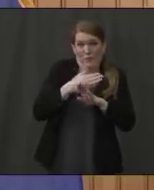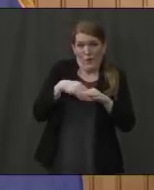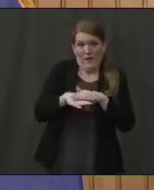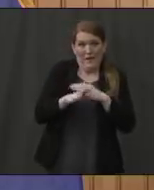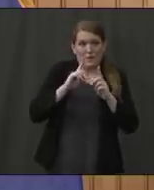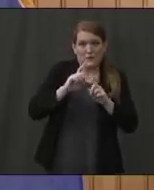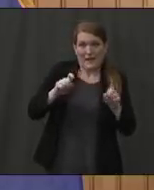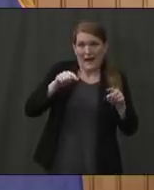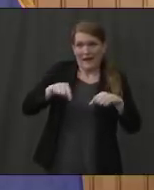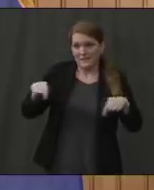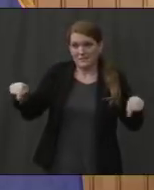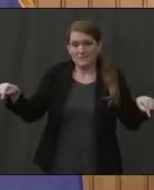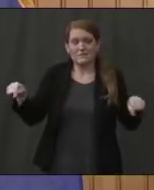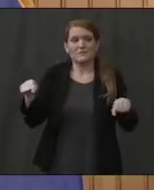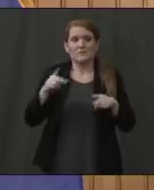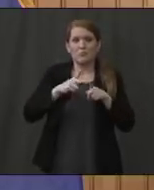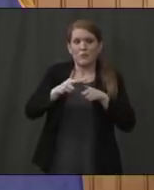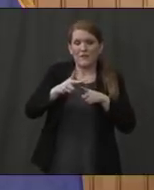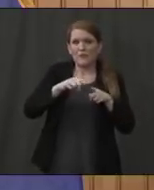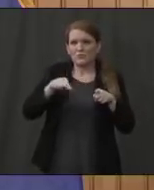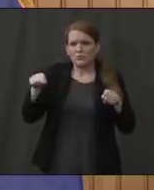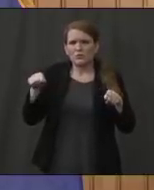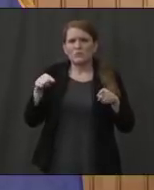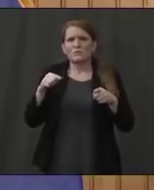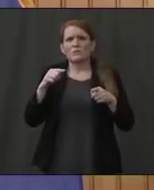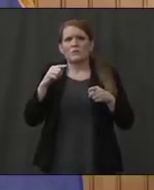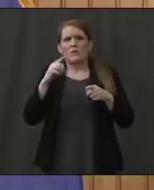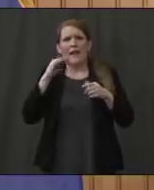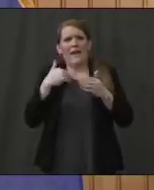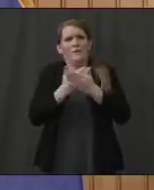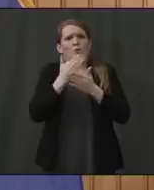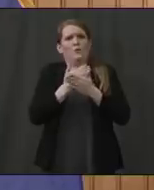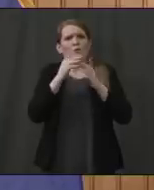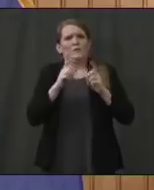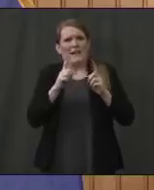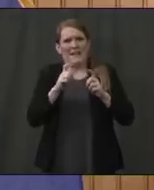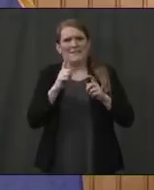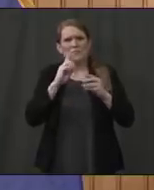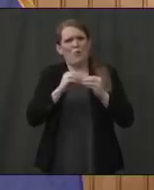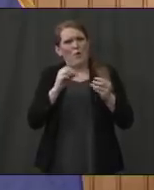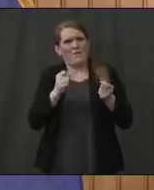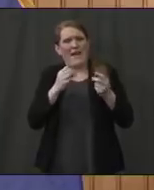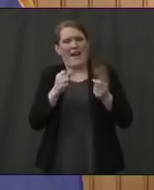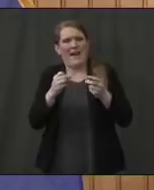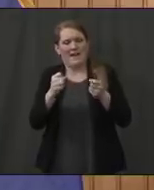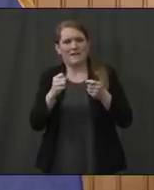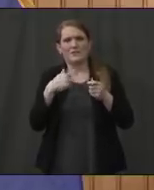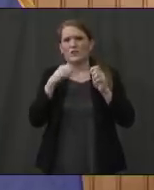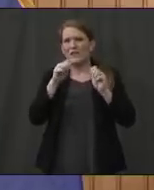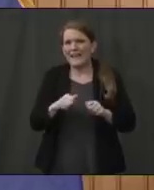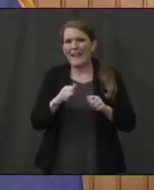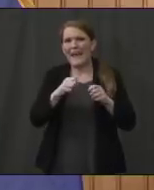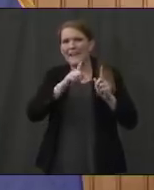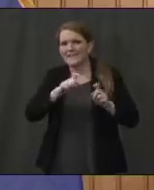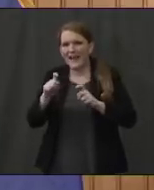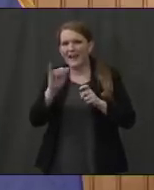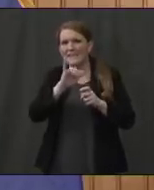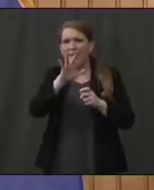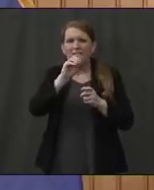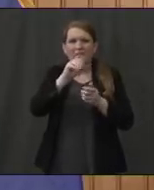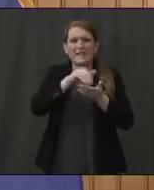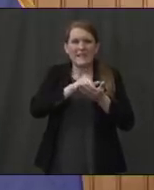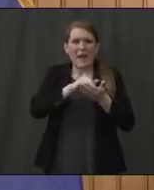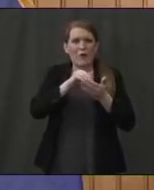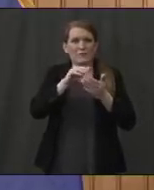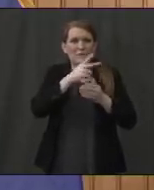Abbott testing procedure, where they're going to be doing 50,000 a day, and it's a possibility you can get a response within 15 minutes.